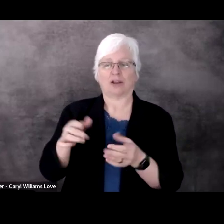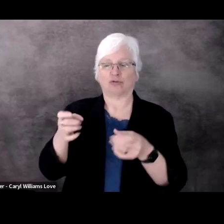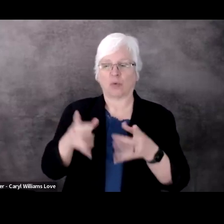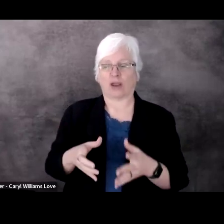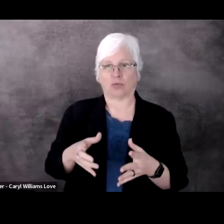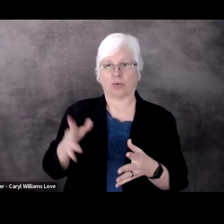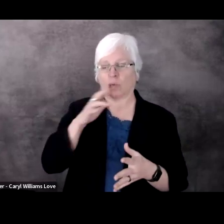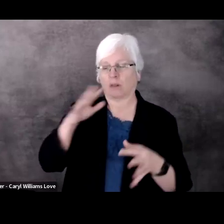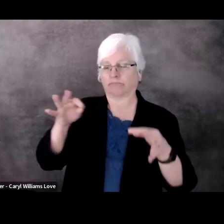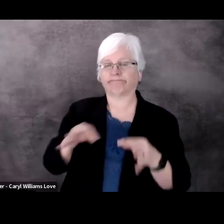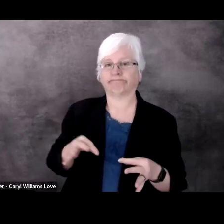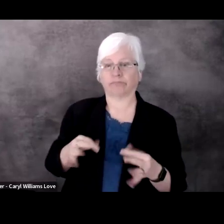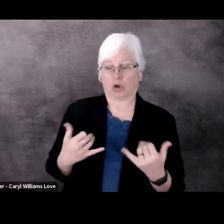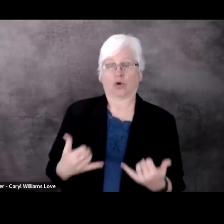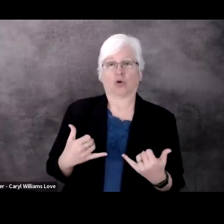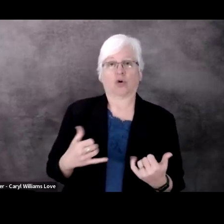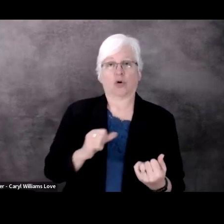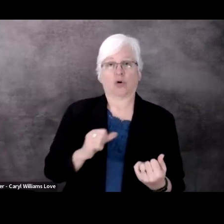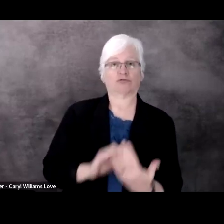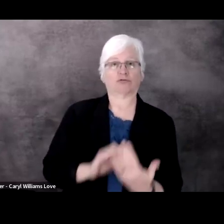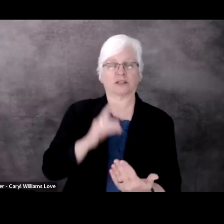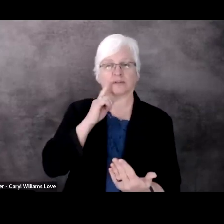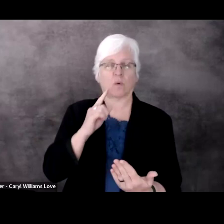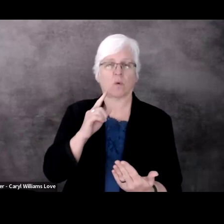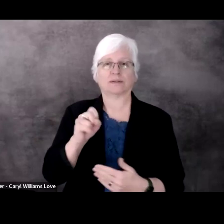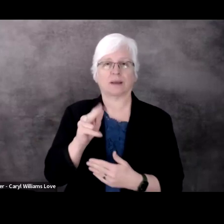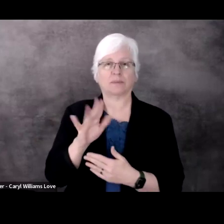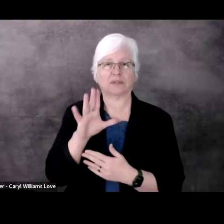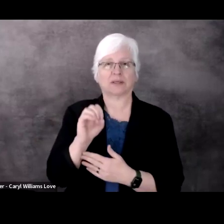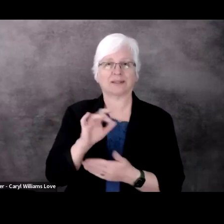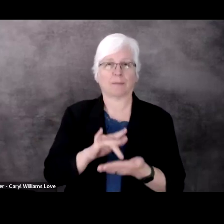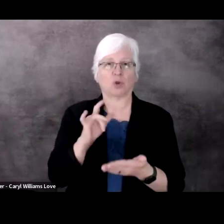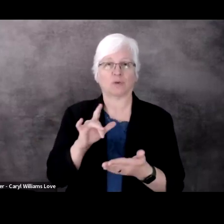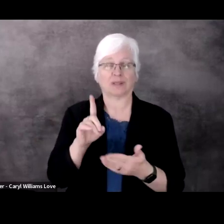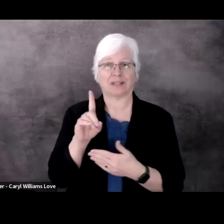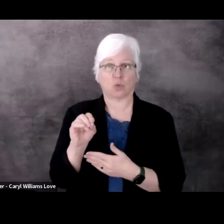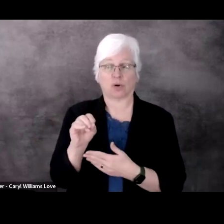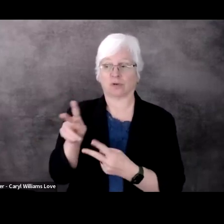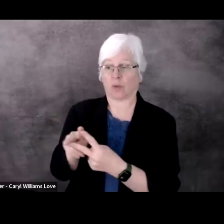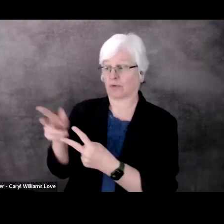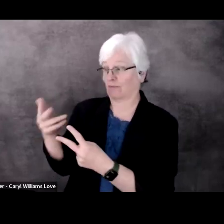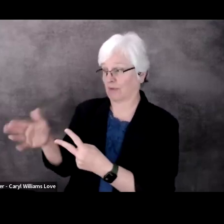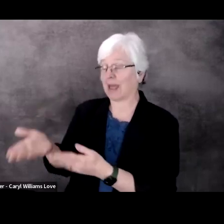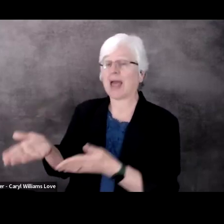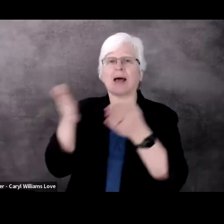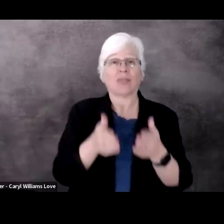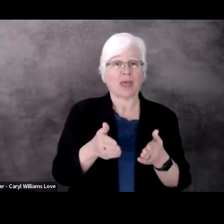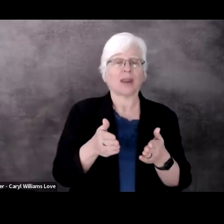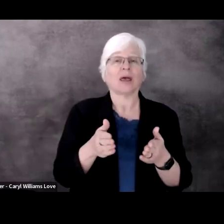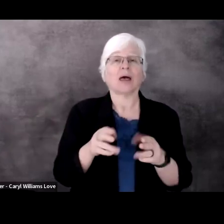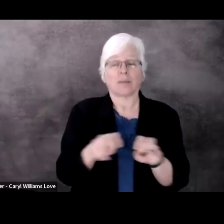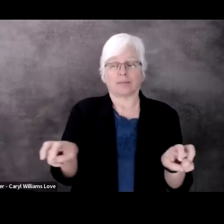to address substance use disorder. And then we're going to move into a panel discussion that Alicia Morales is going to